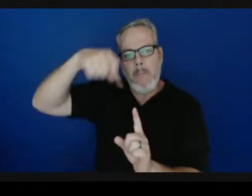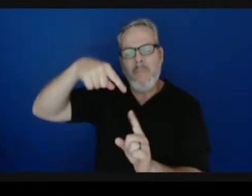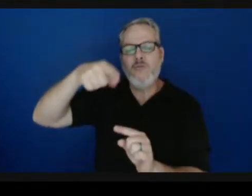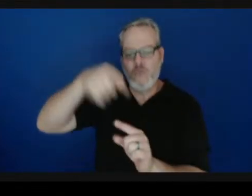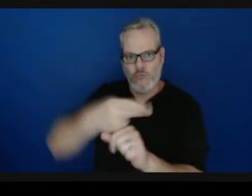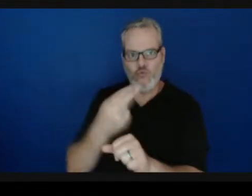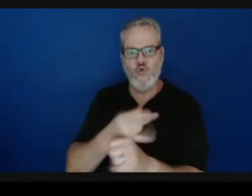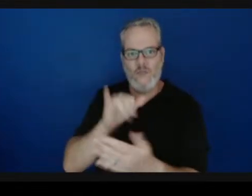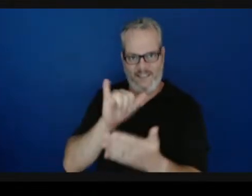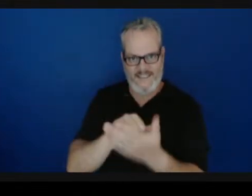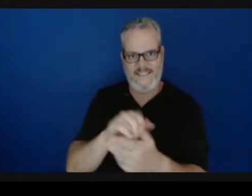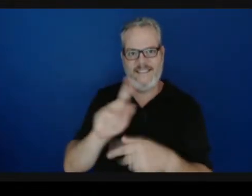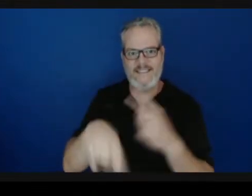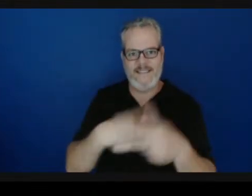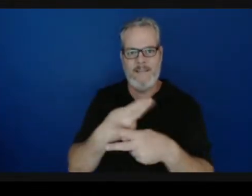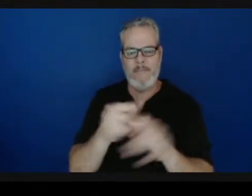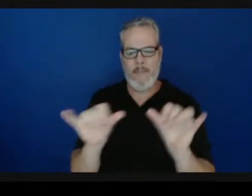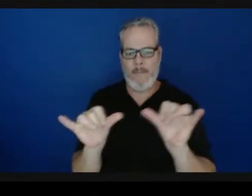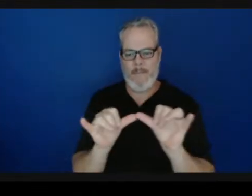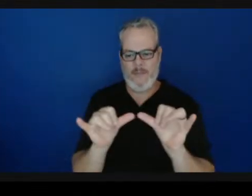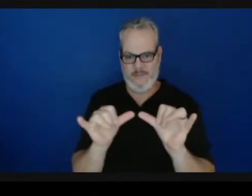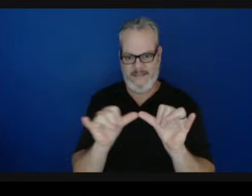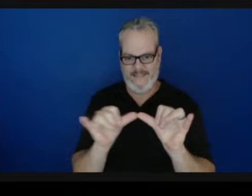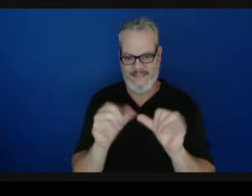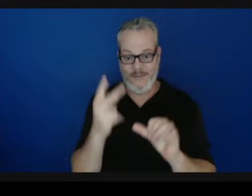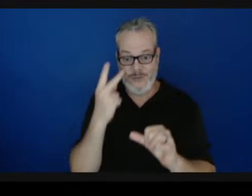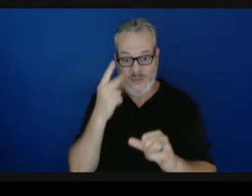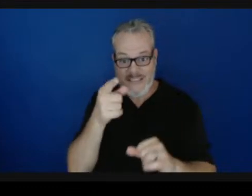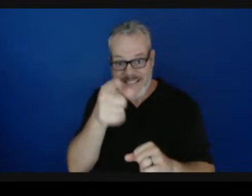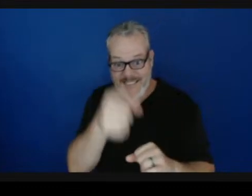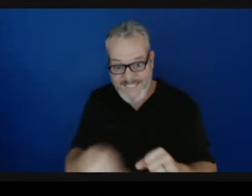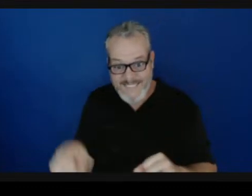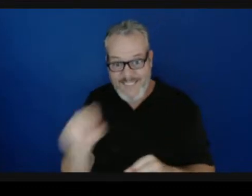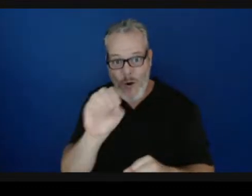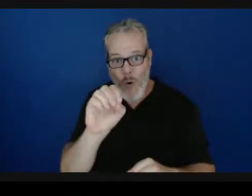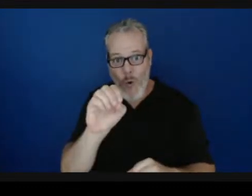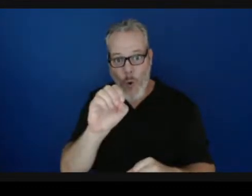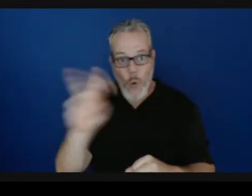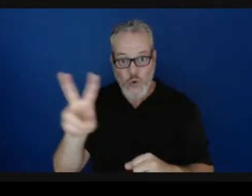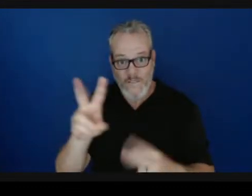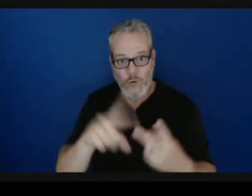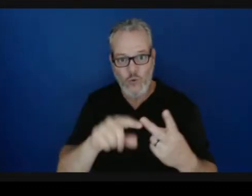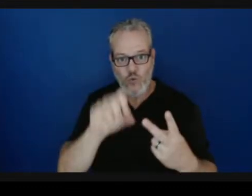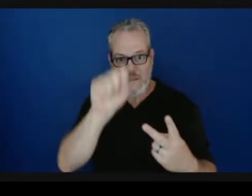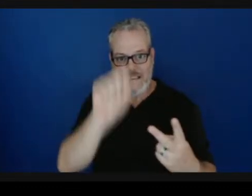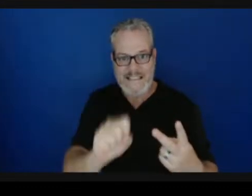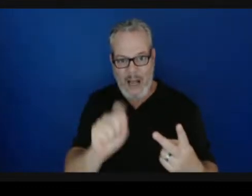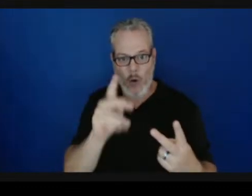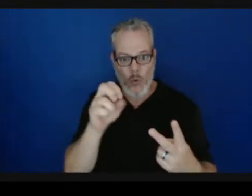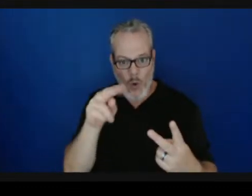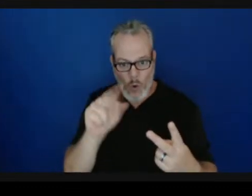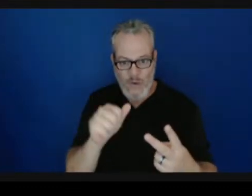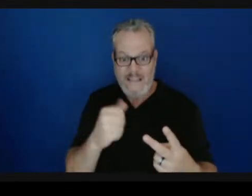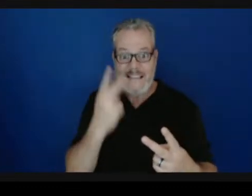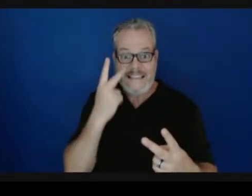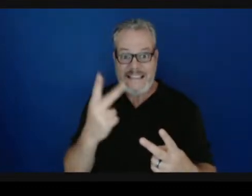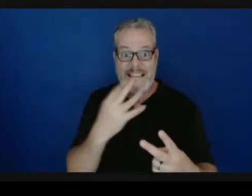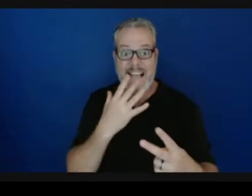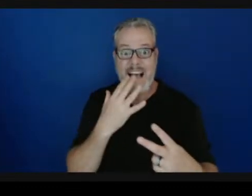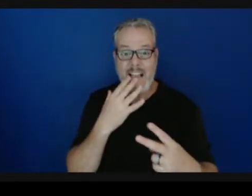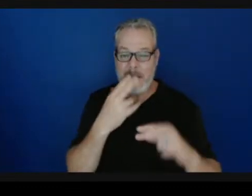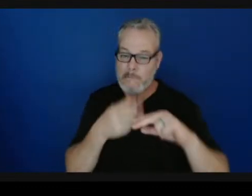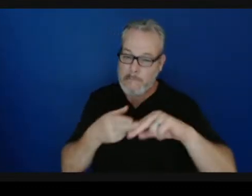away. So you can see these values here in Ocean View and South Kona are all quite high. Even in